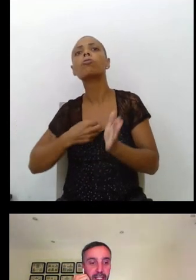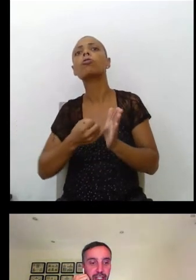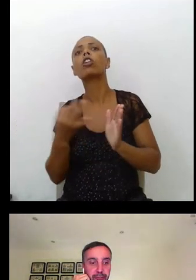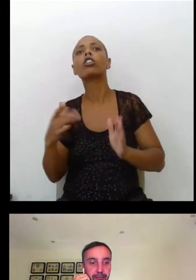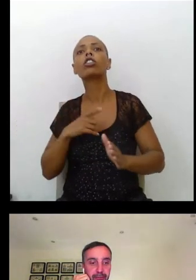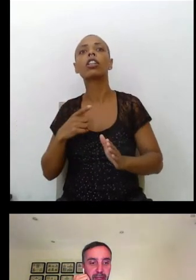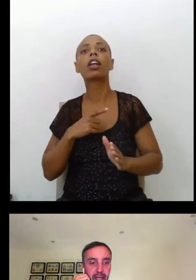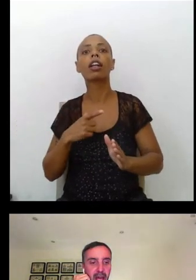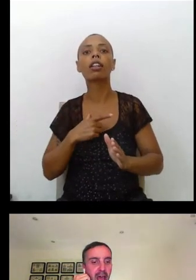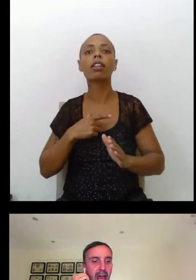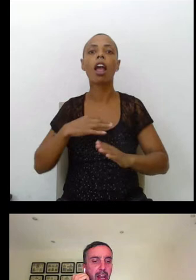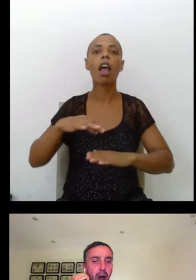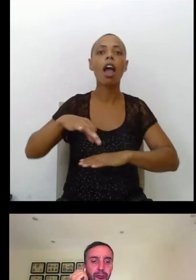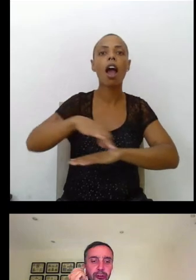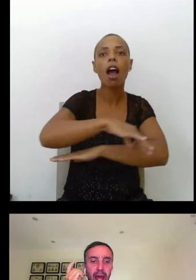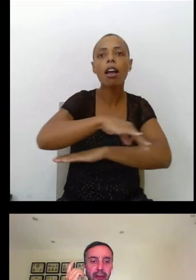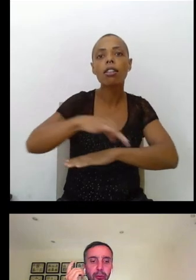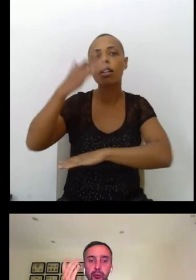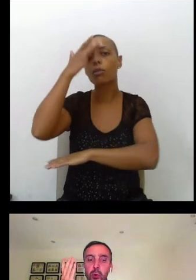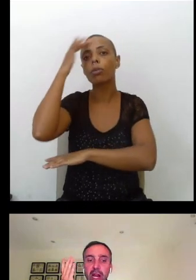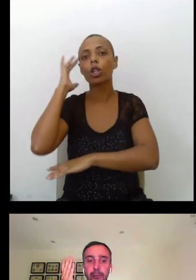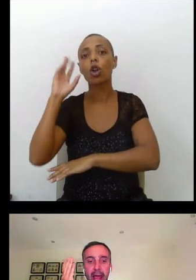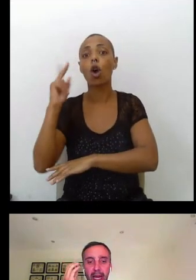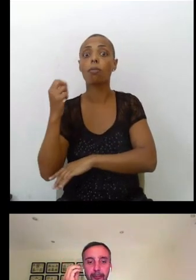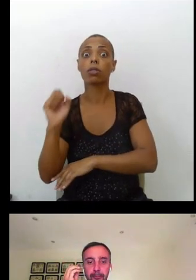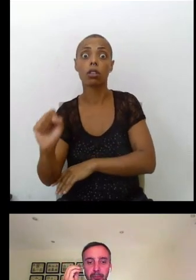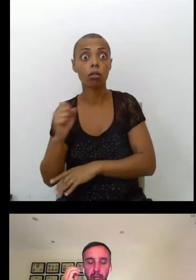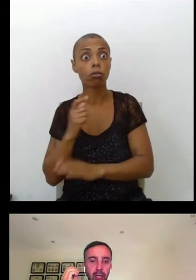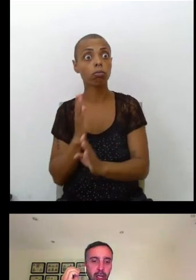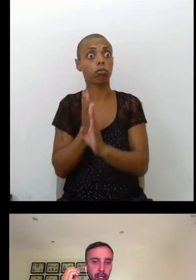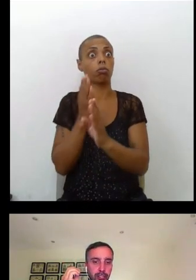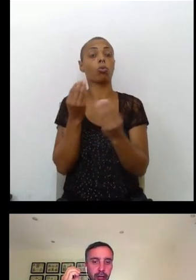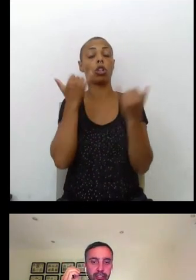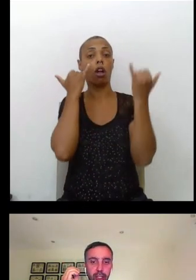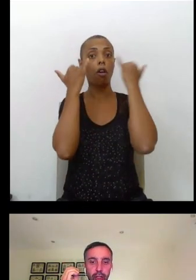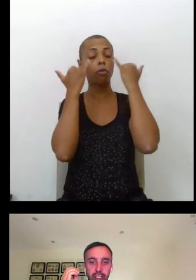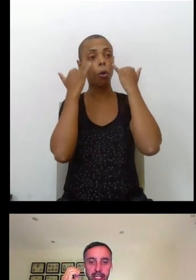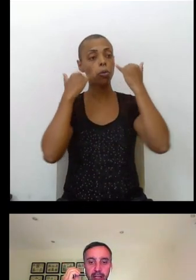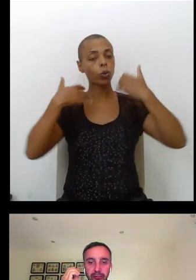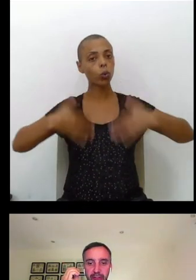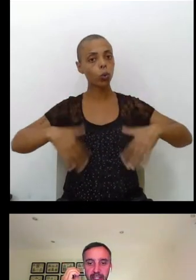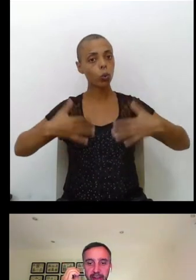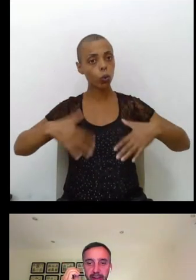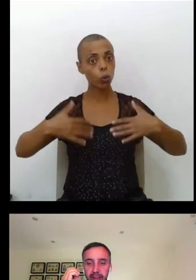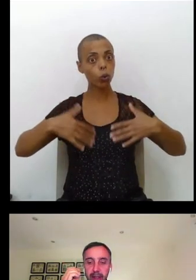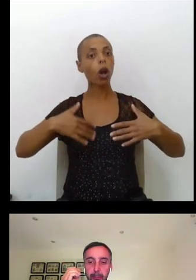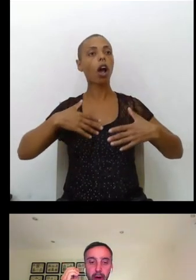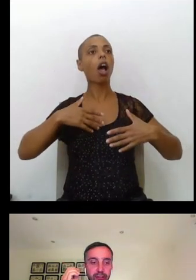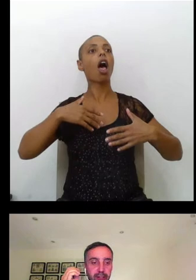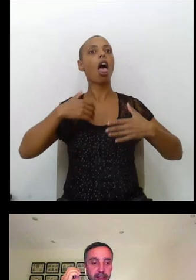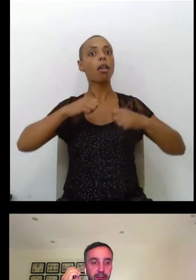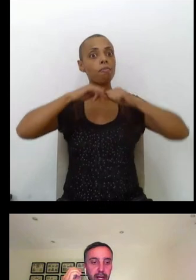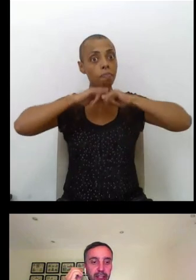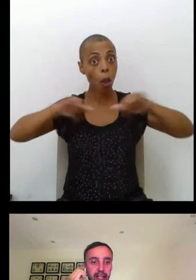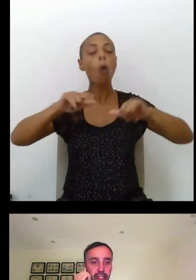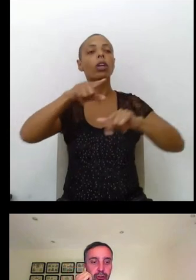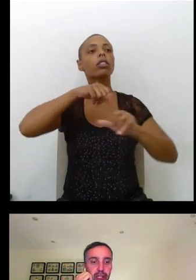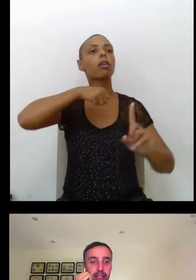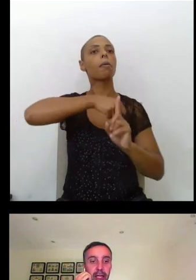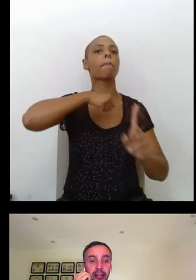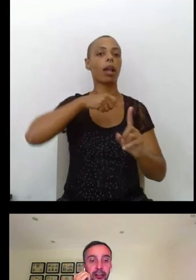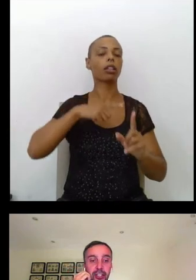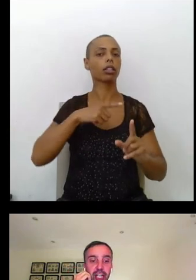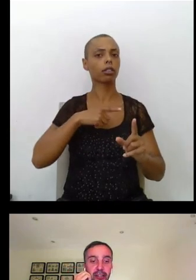of architecture and half Advent was a real Bang there is a good deal of evidence some personalism